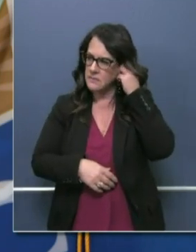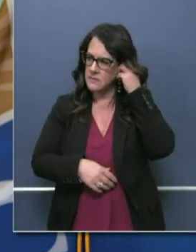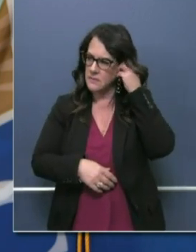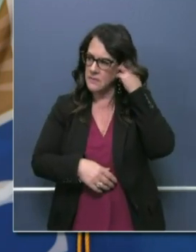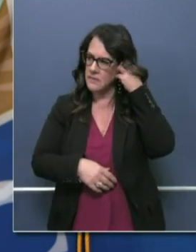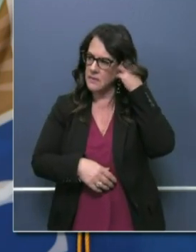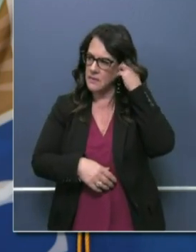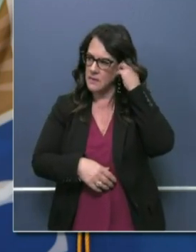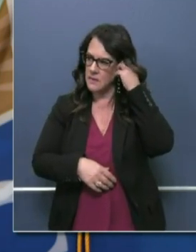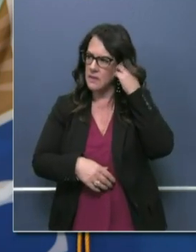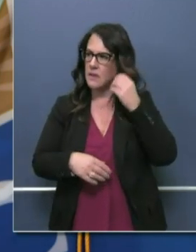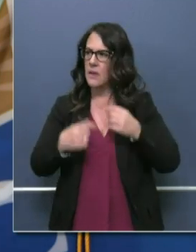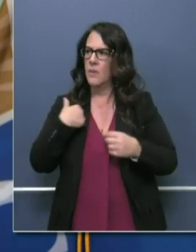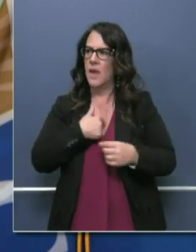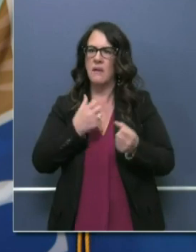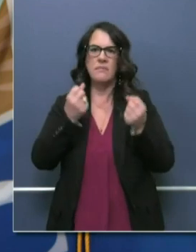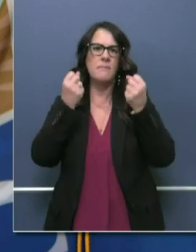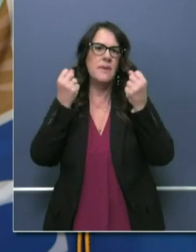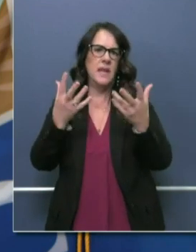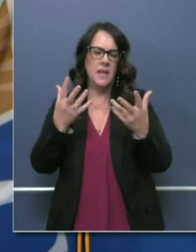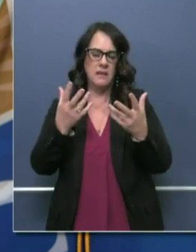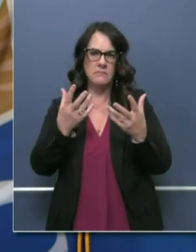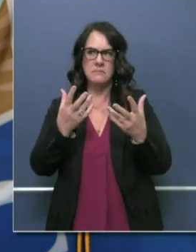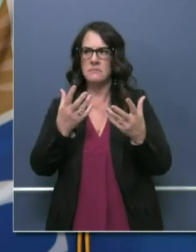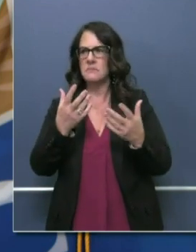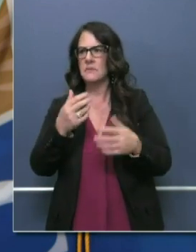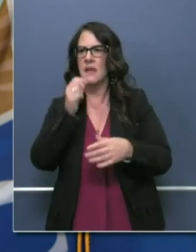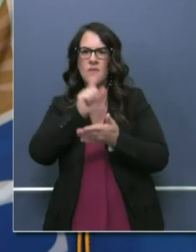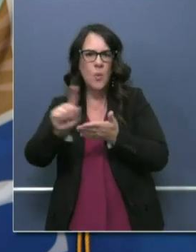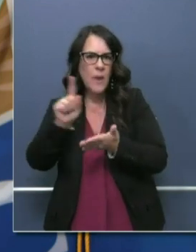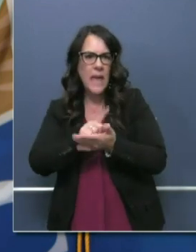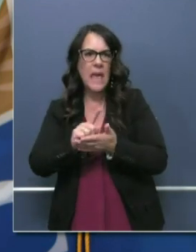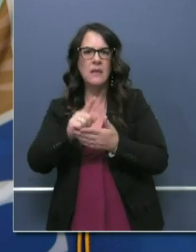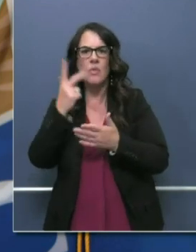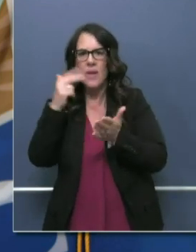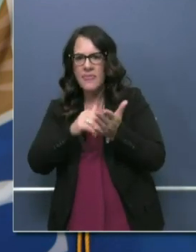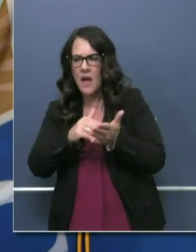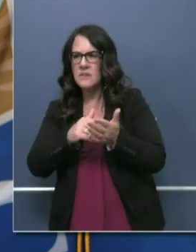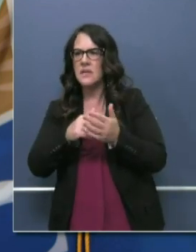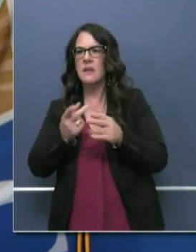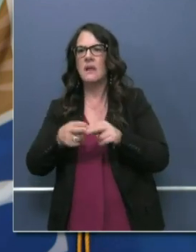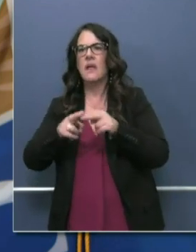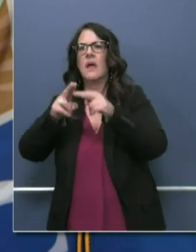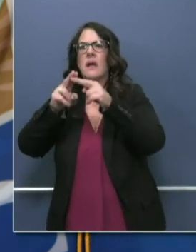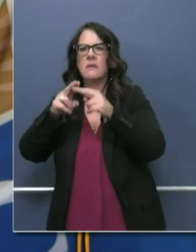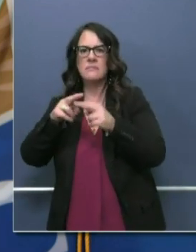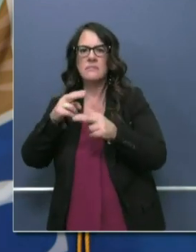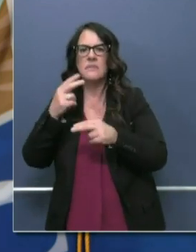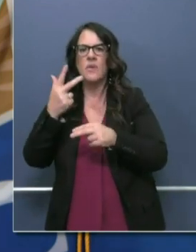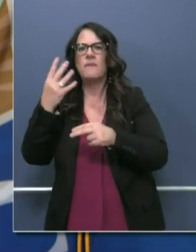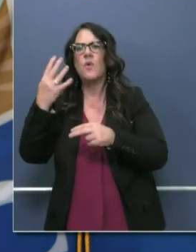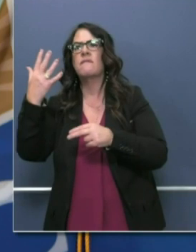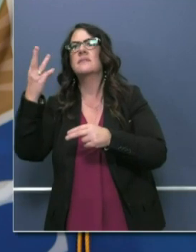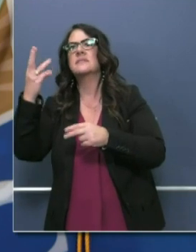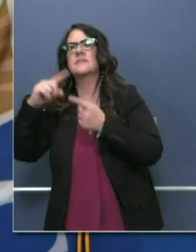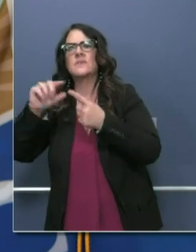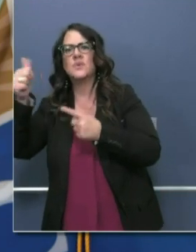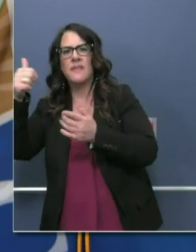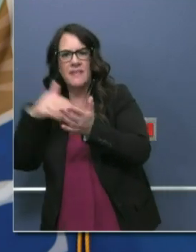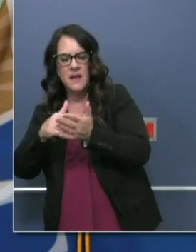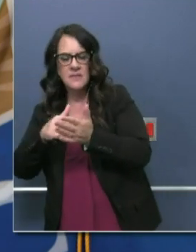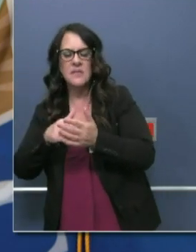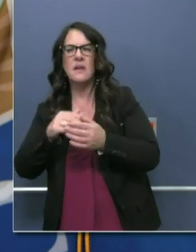2,845 individuals, growing by a few thousand every week. Again, that will allow us to move more broadly into the second phase.